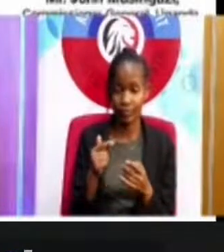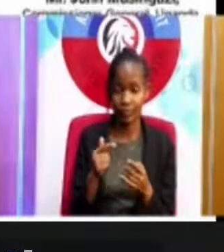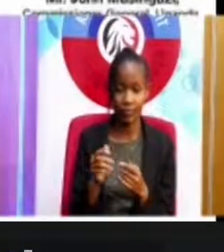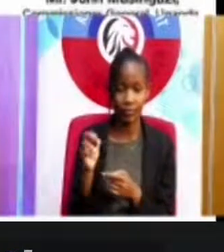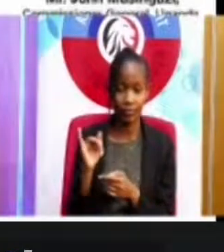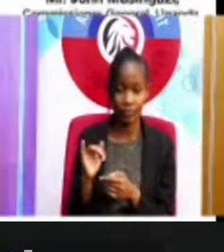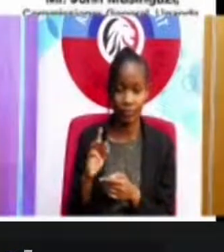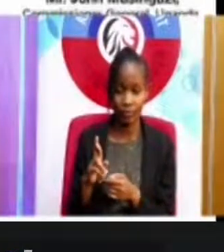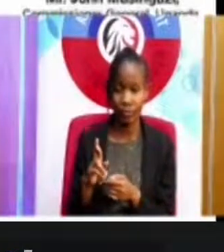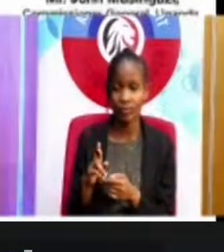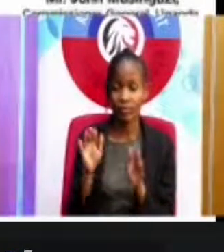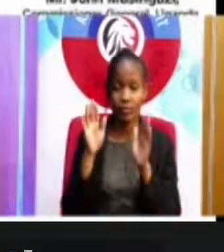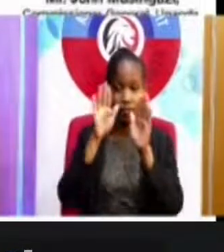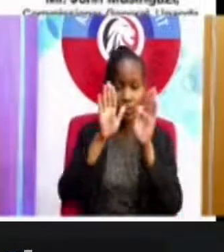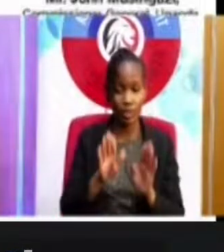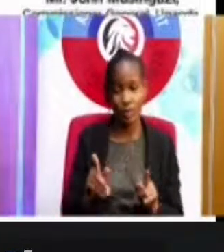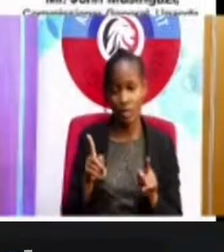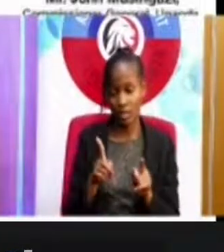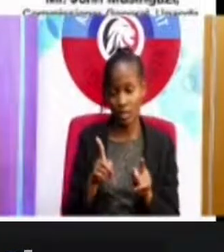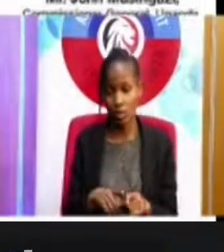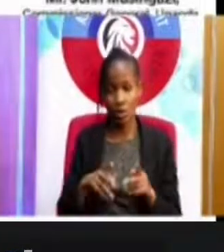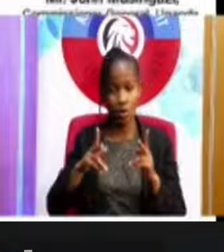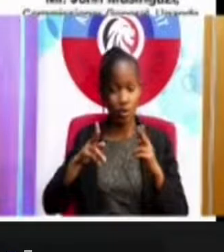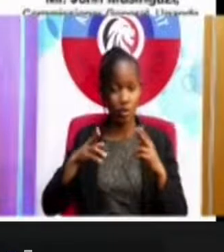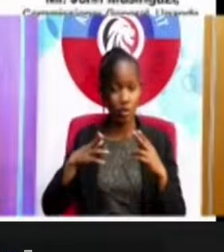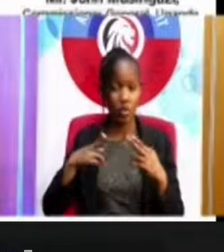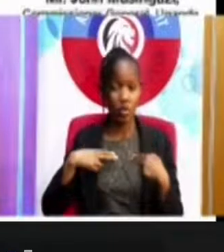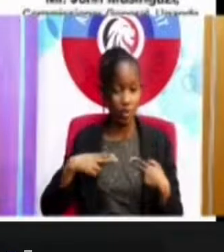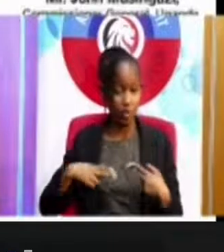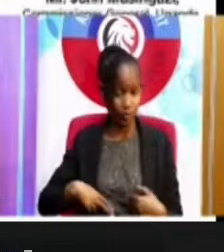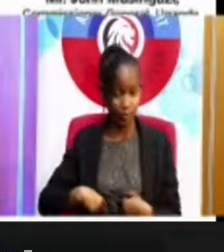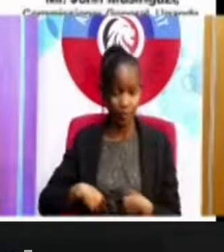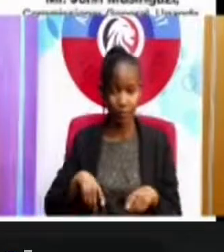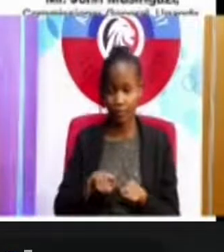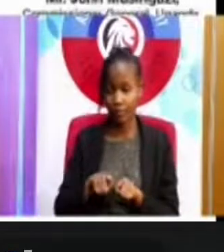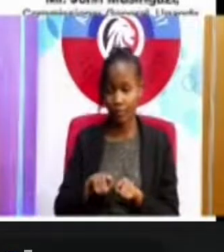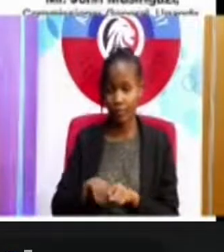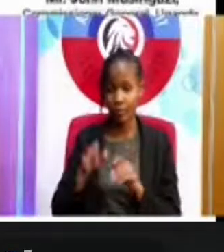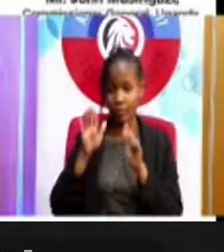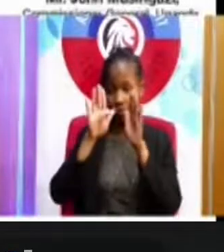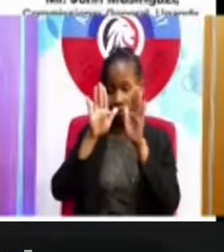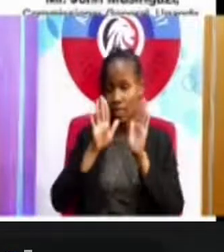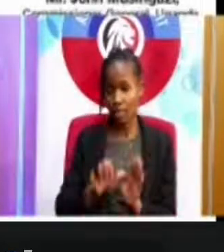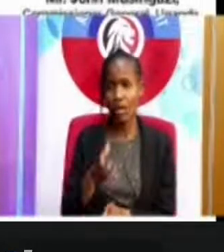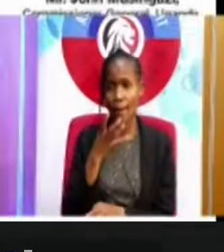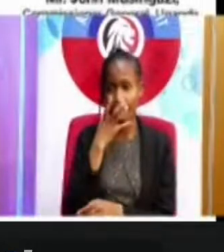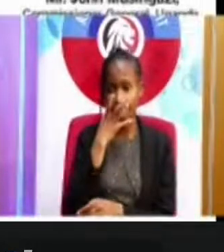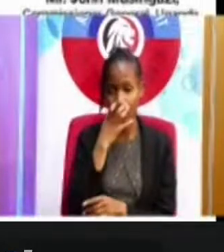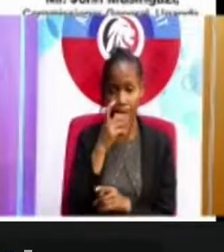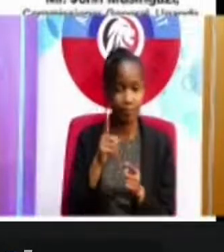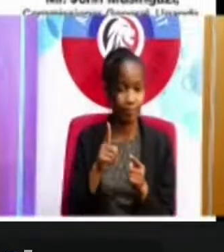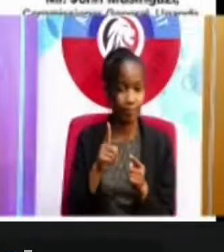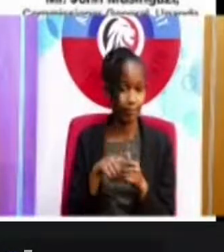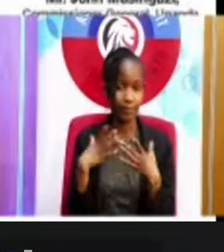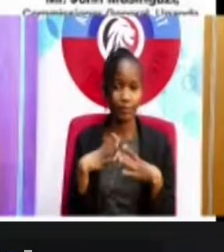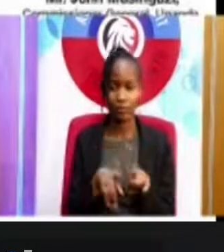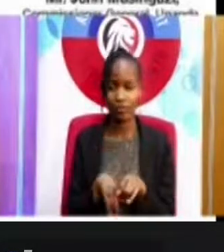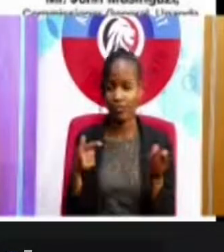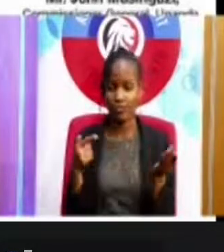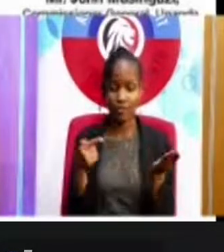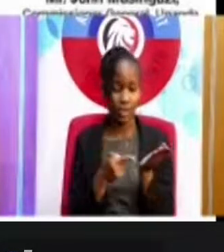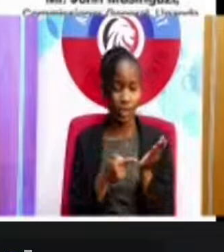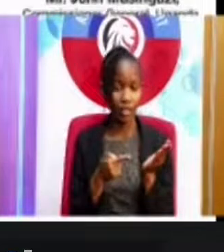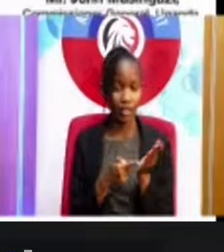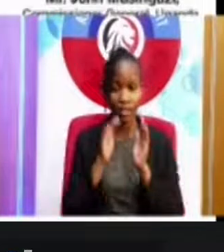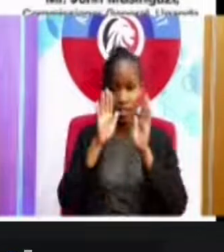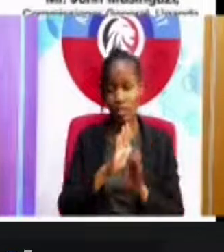human being, oxygen as important to the human being, so now technology is important to any kind